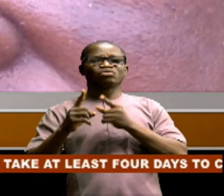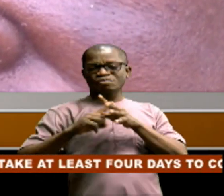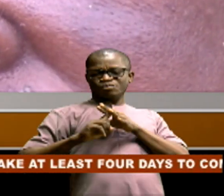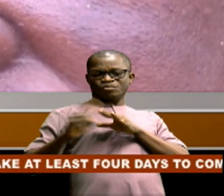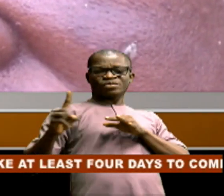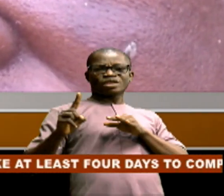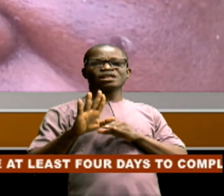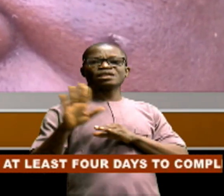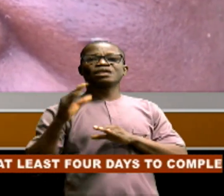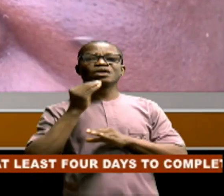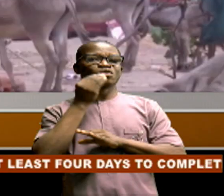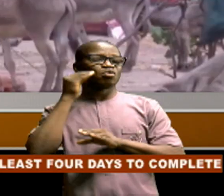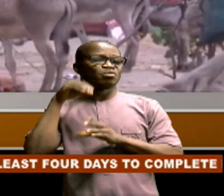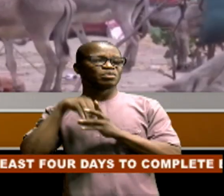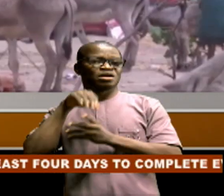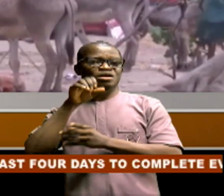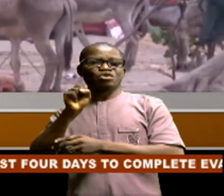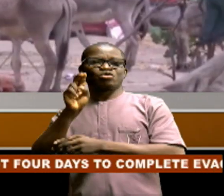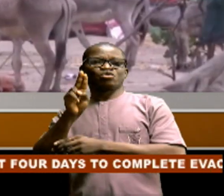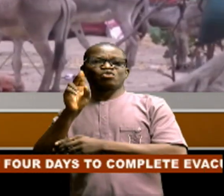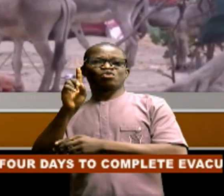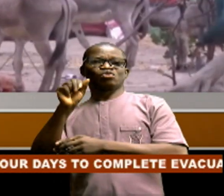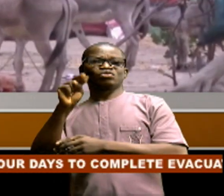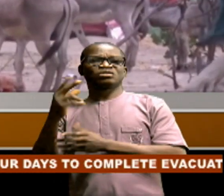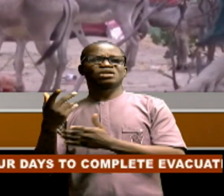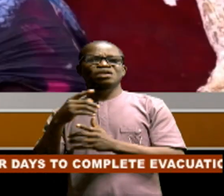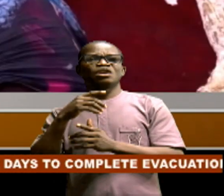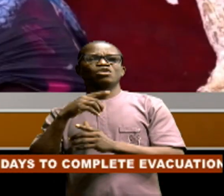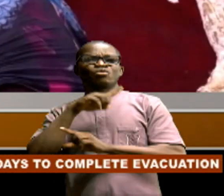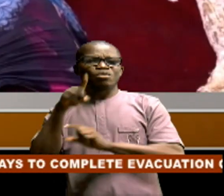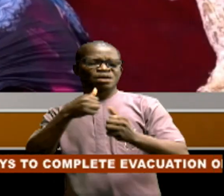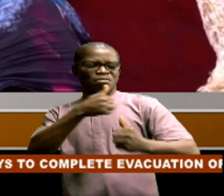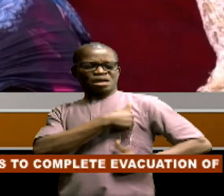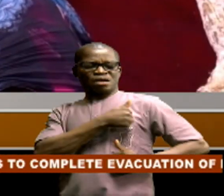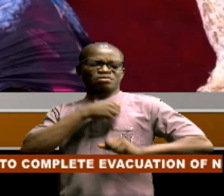in Sudan when armed men knocked at their door.